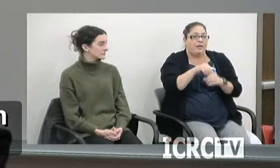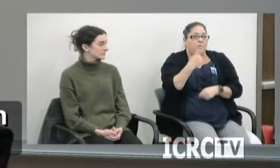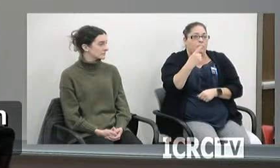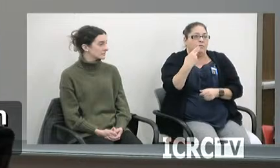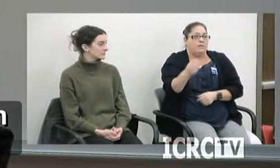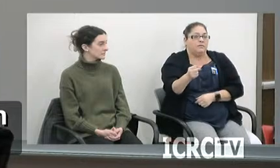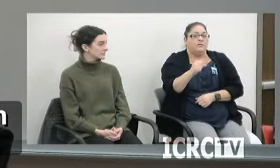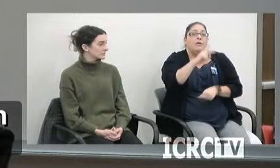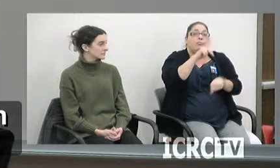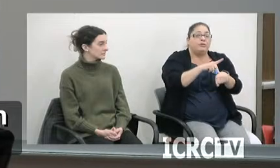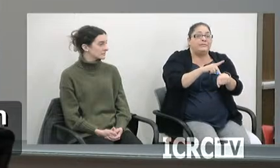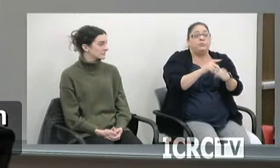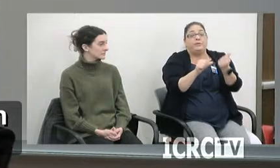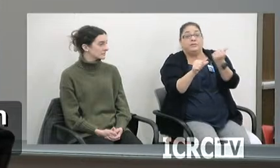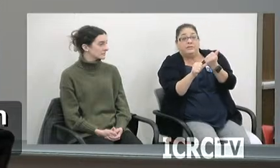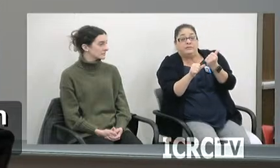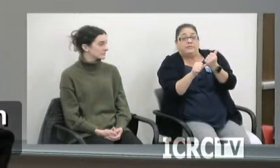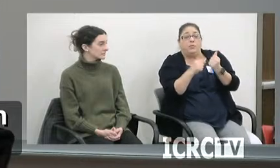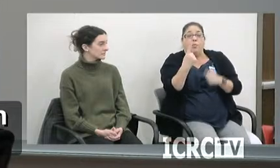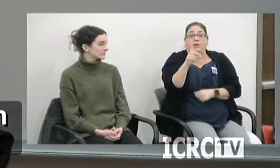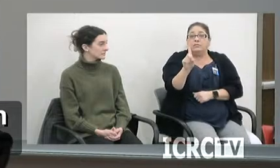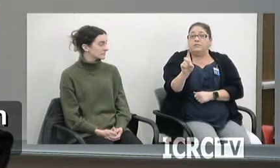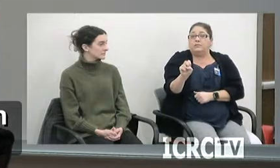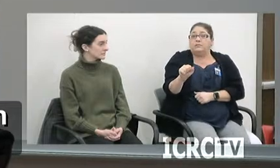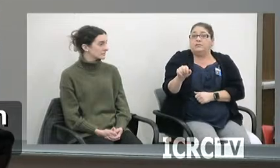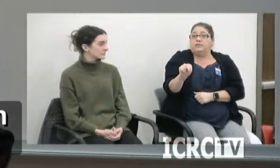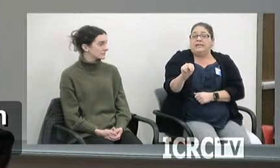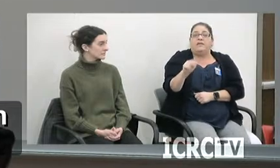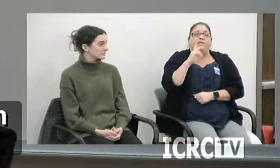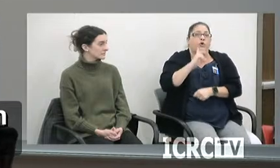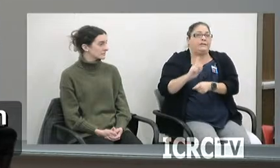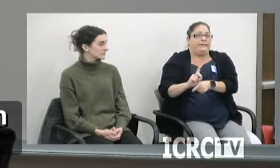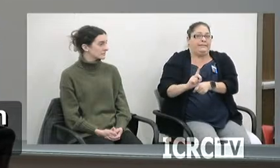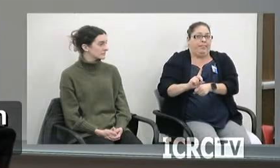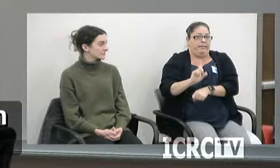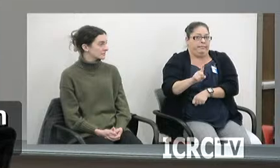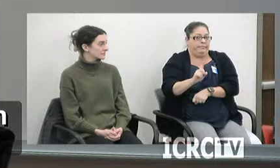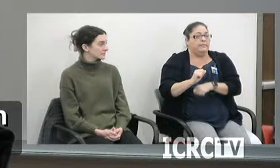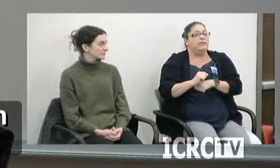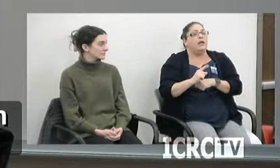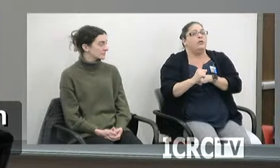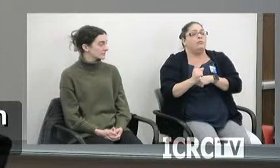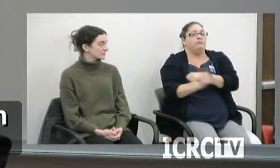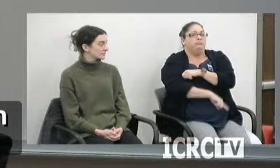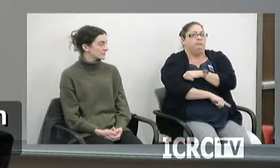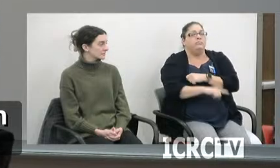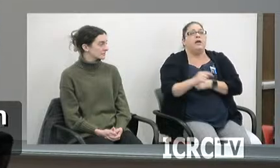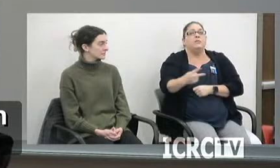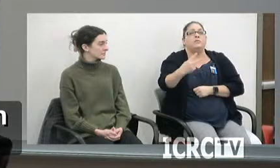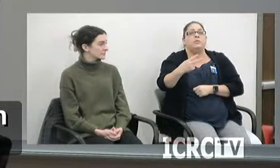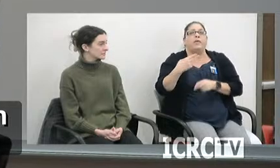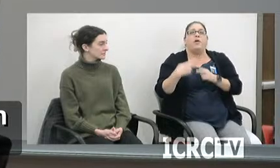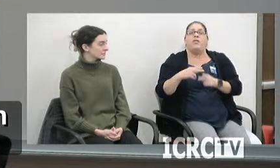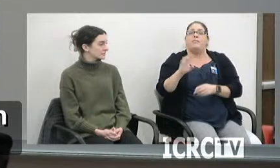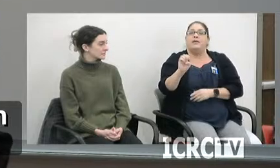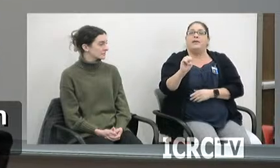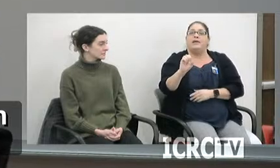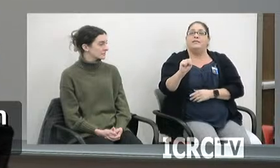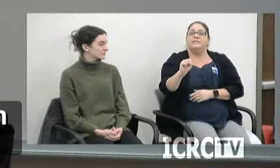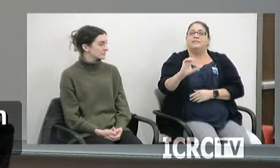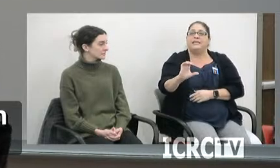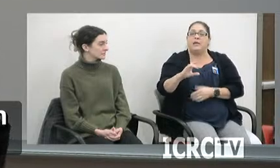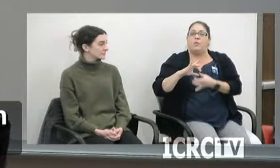a principal, an assistant, 1 dean that deals with discipline. And then they have 2, they call them ESC